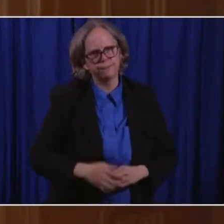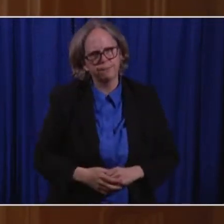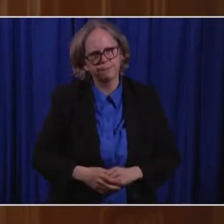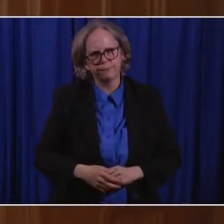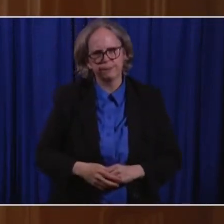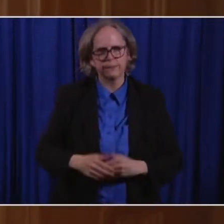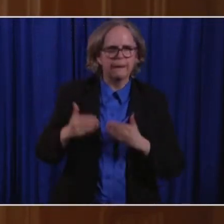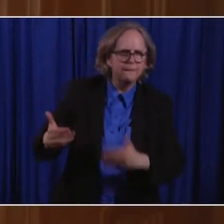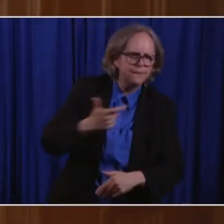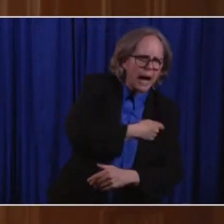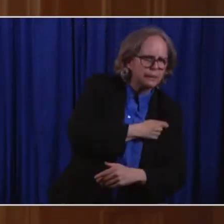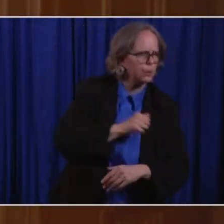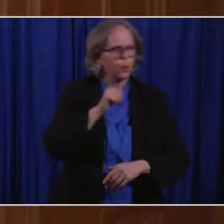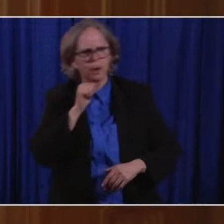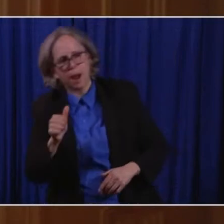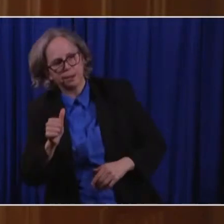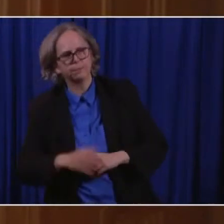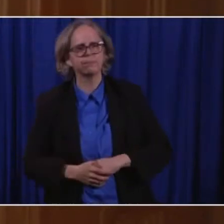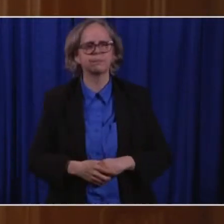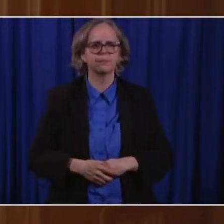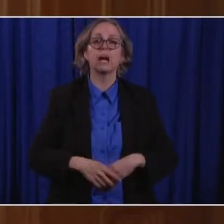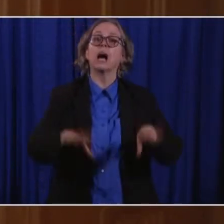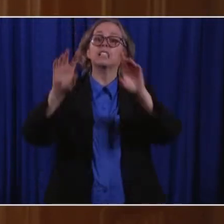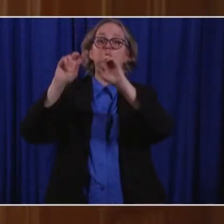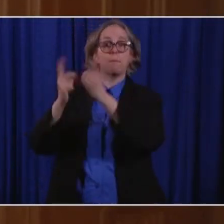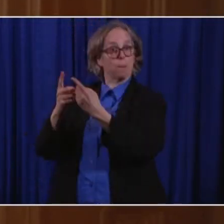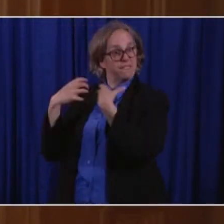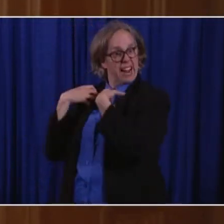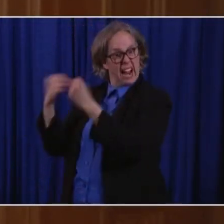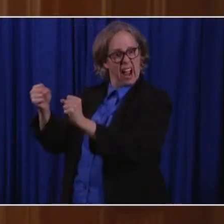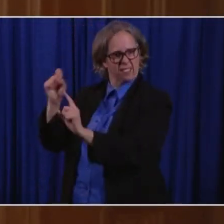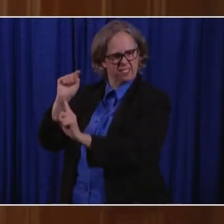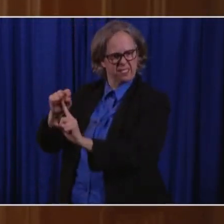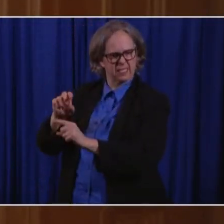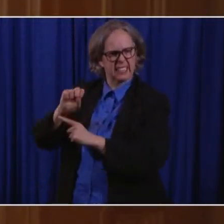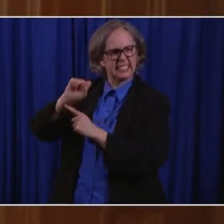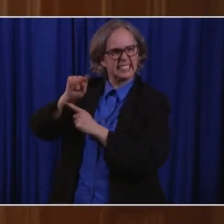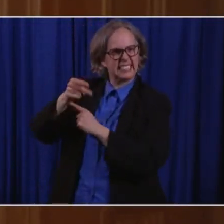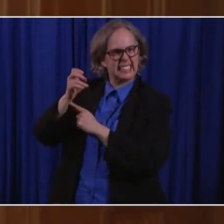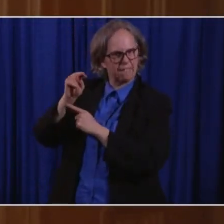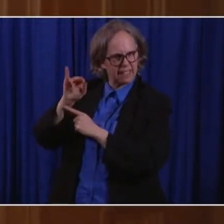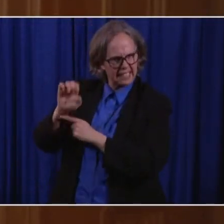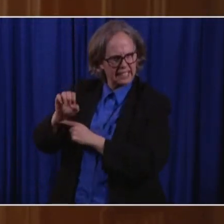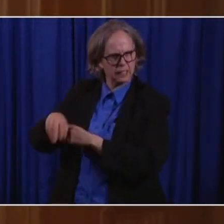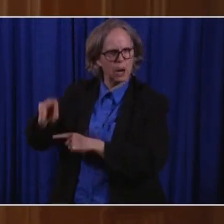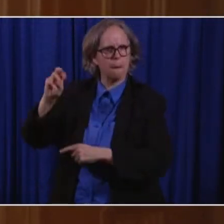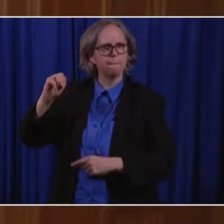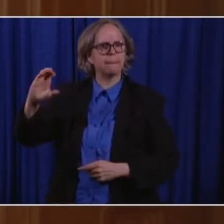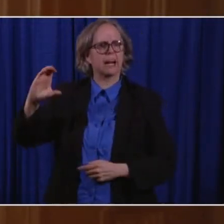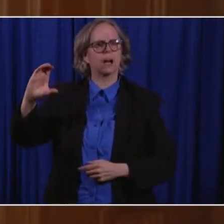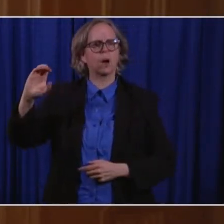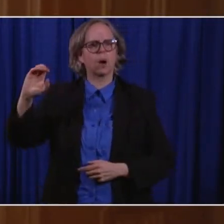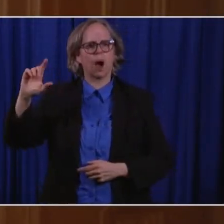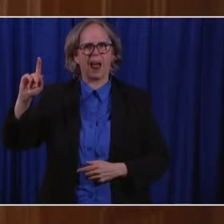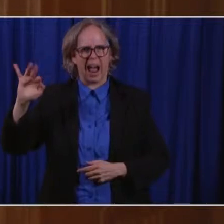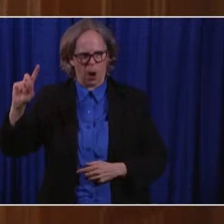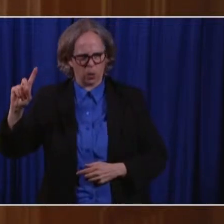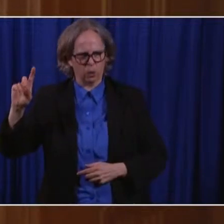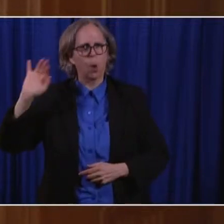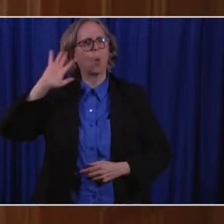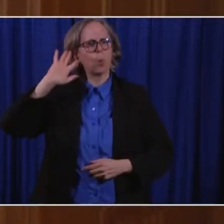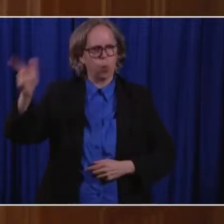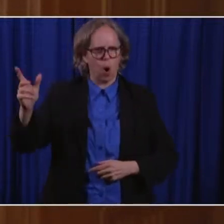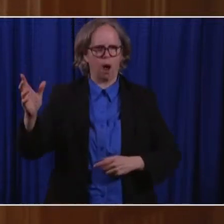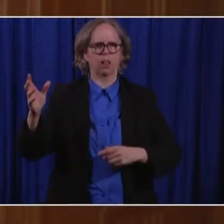Ohio Department of Health Director Stephanie McLeod will remove all pandemic health orders except those for nursing homes and assisted living